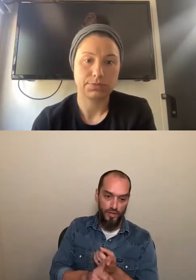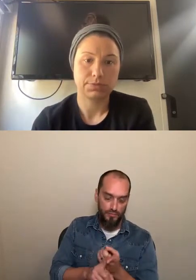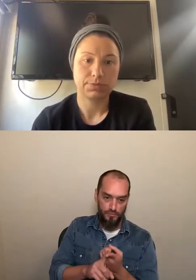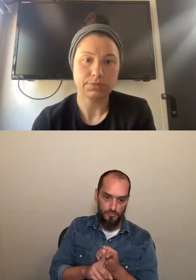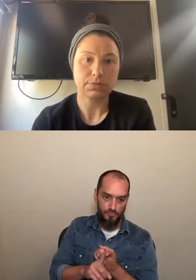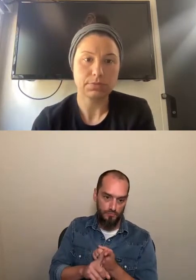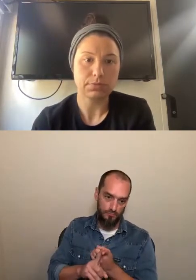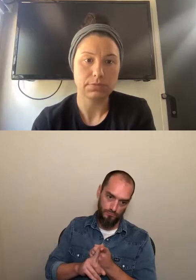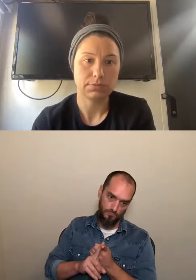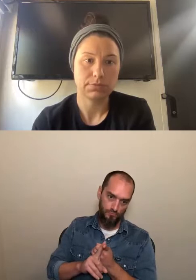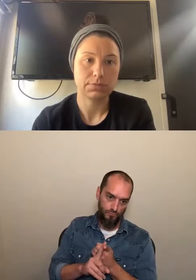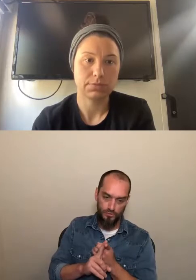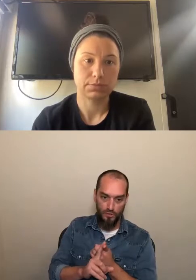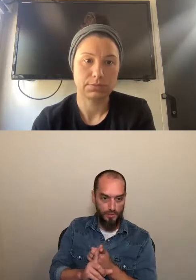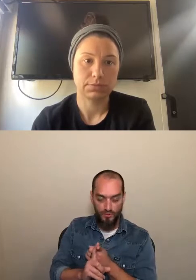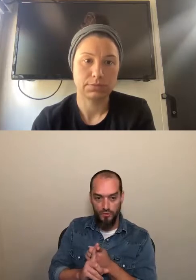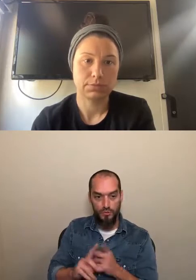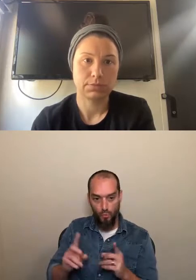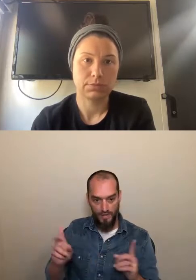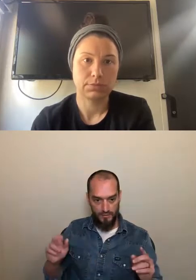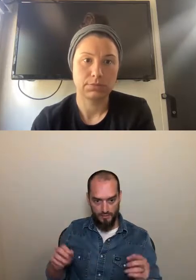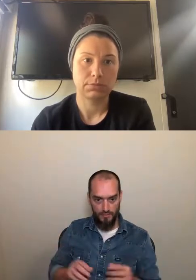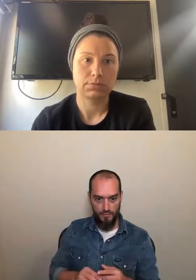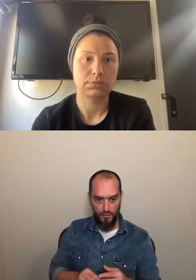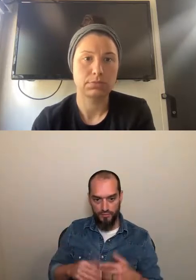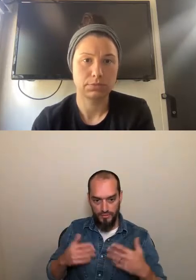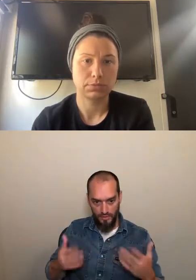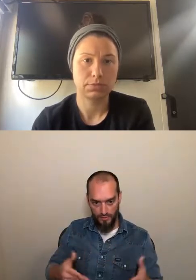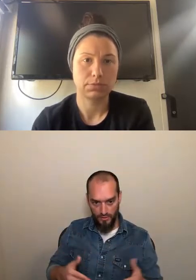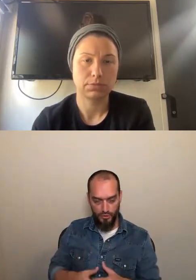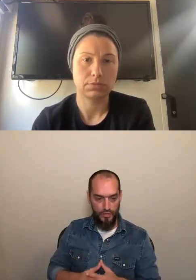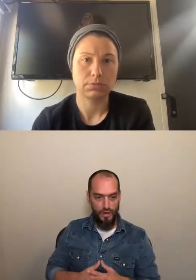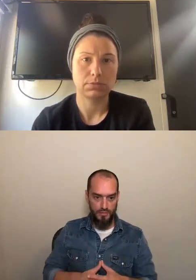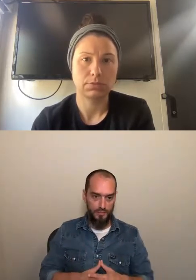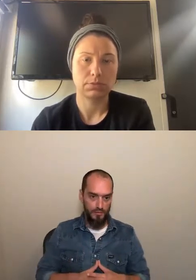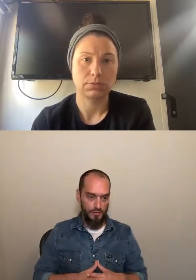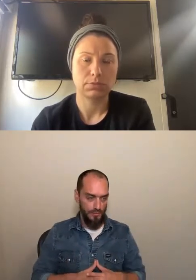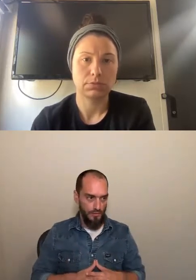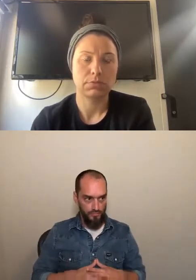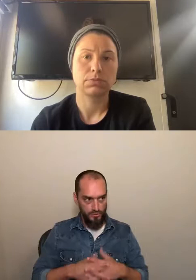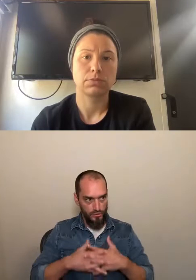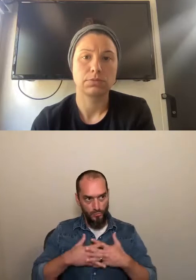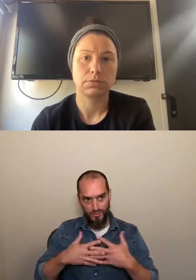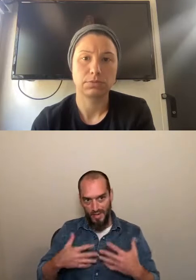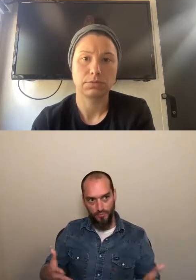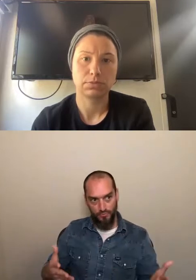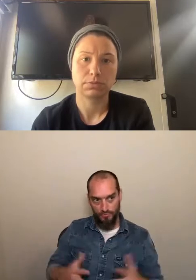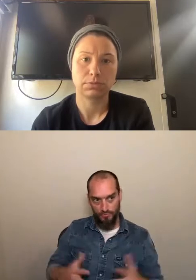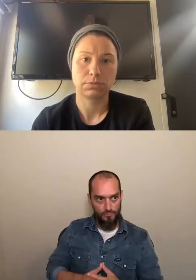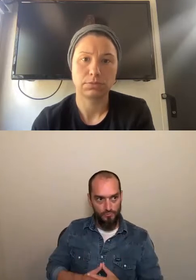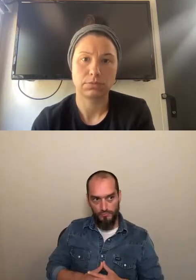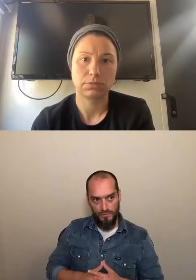home's foundation, determine if it's wet or if there's elevated moisture content. I have to determine what type